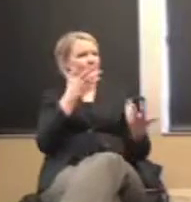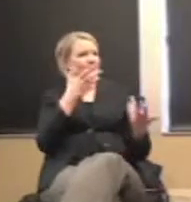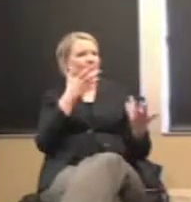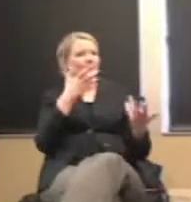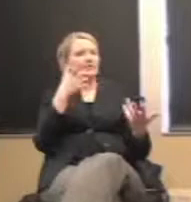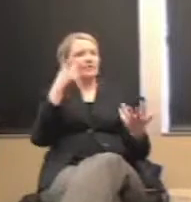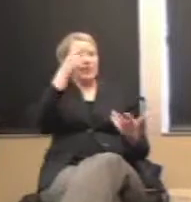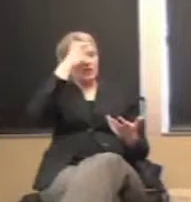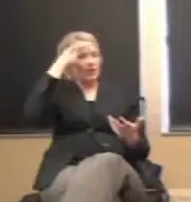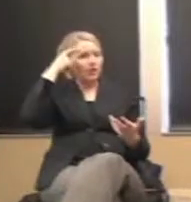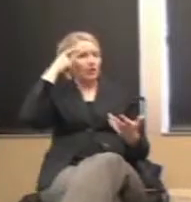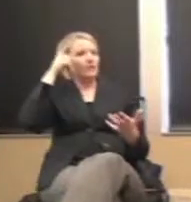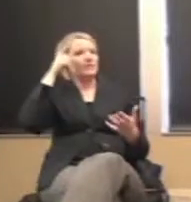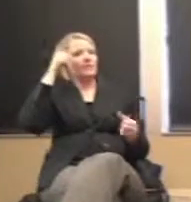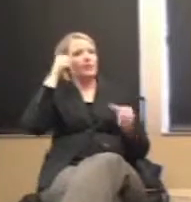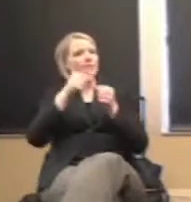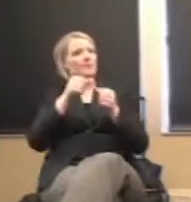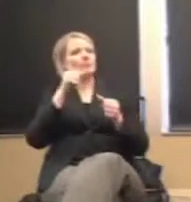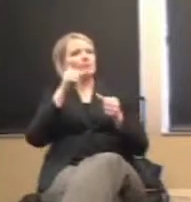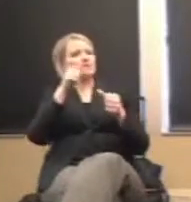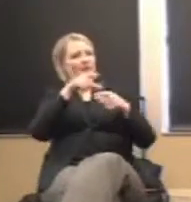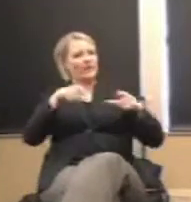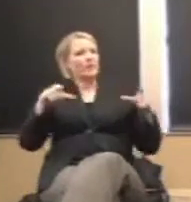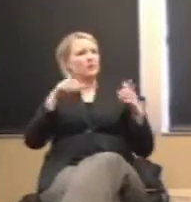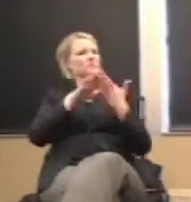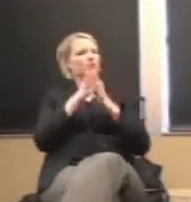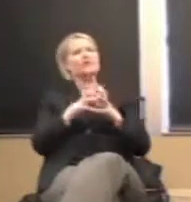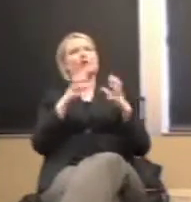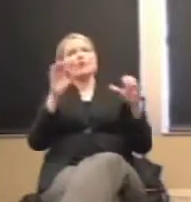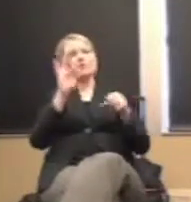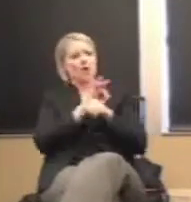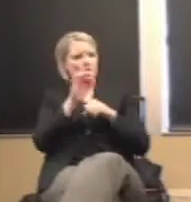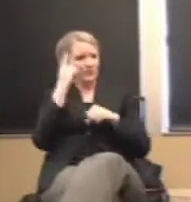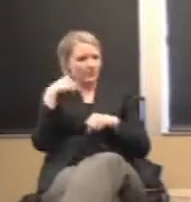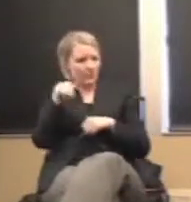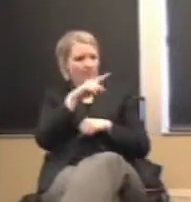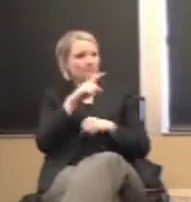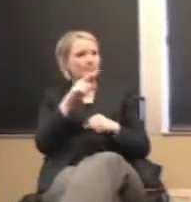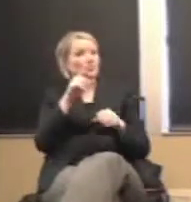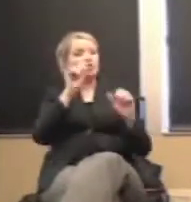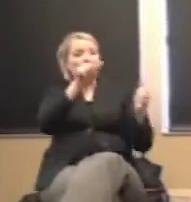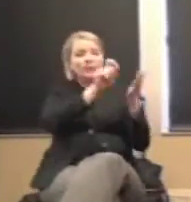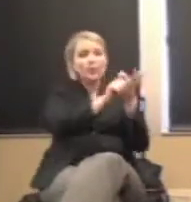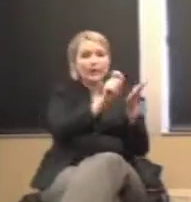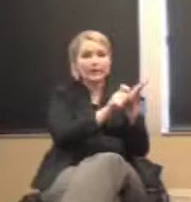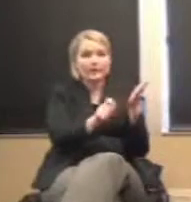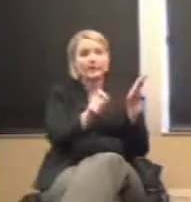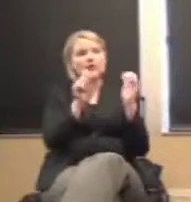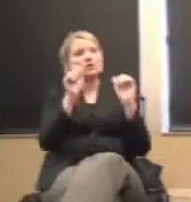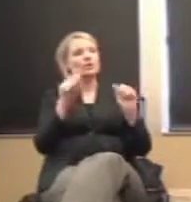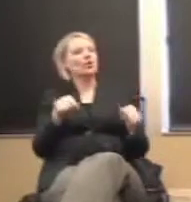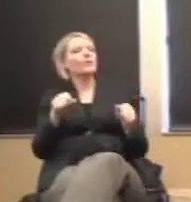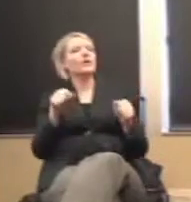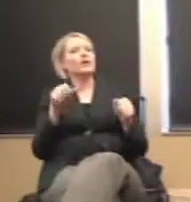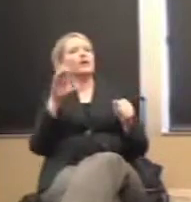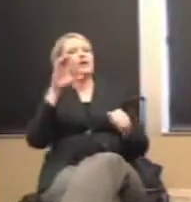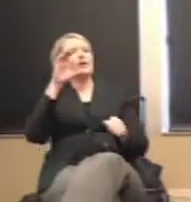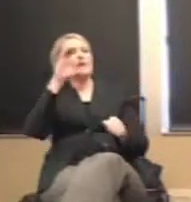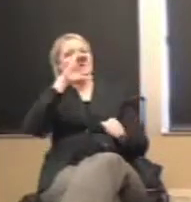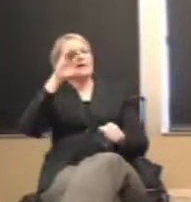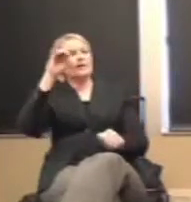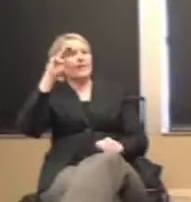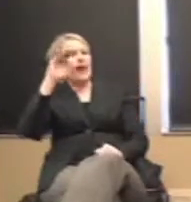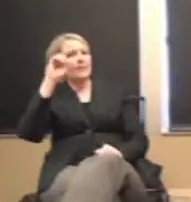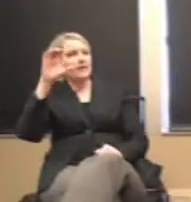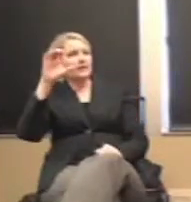ingrained in some of that language. It becomes very functional for them. It can be a handwritten script. It can be comic strip conversation where we're